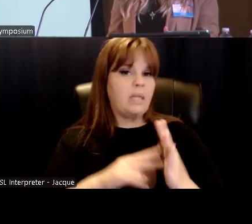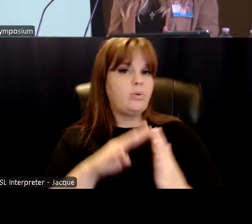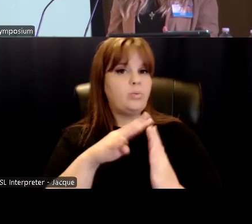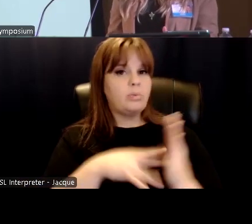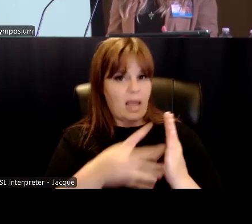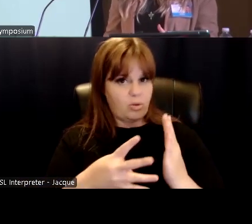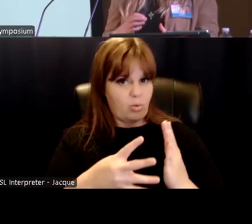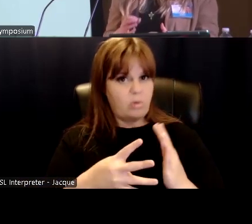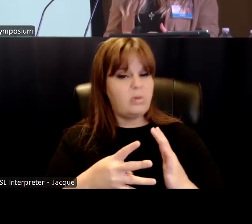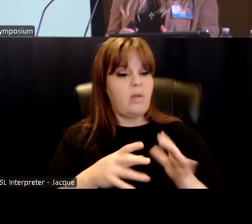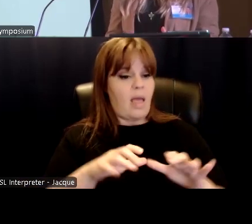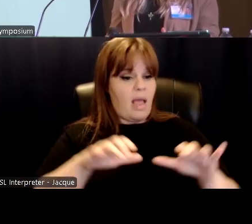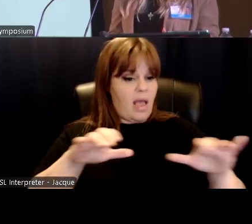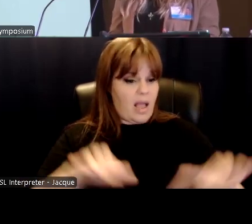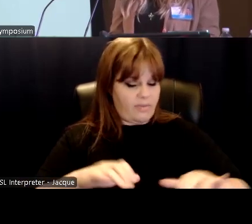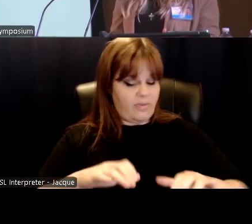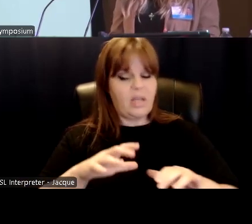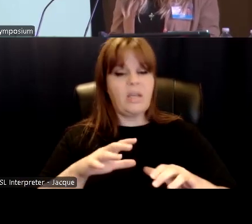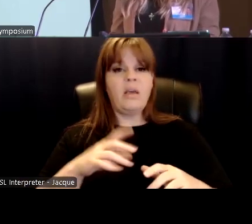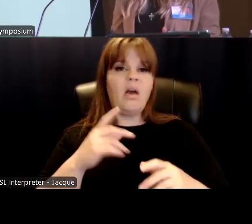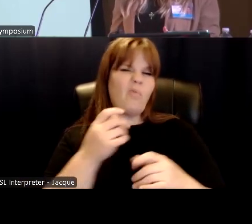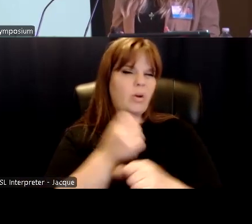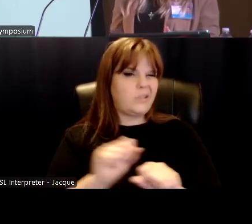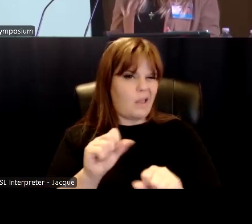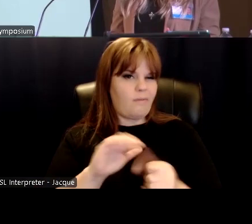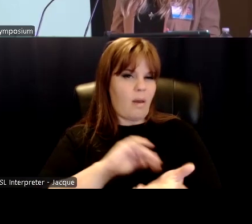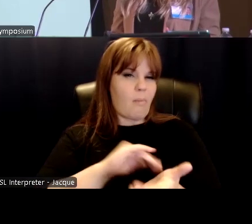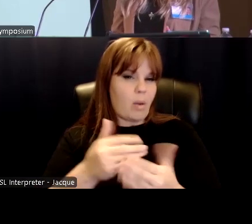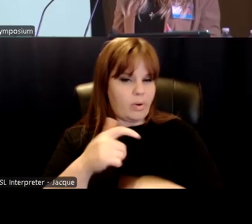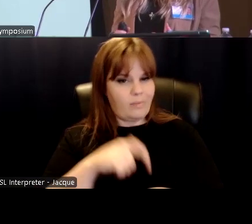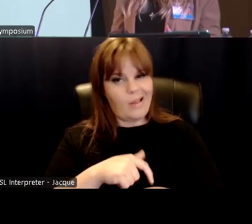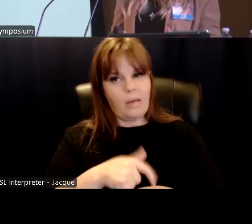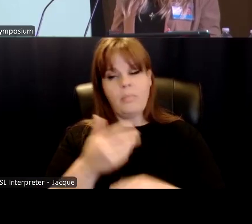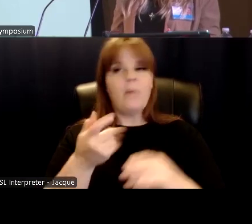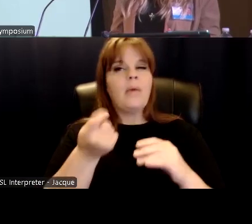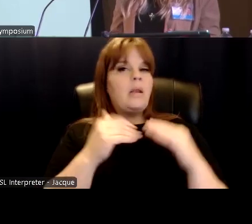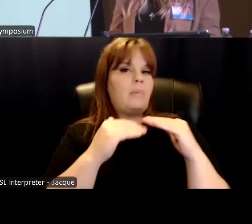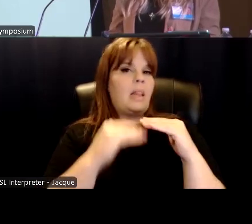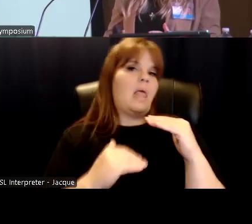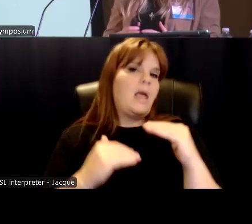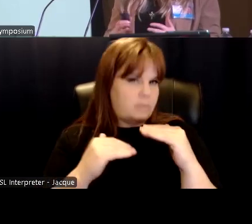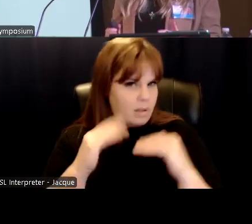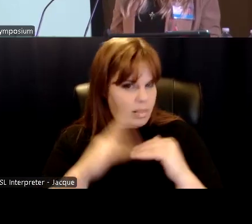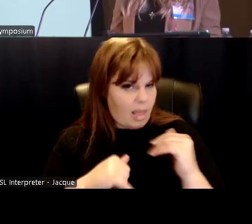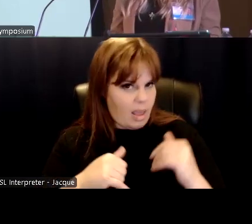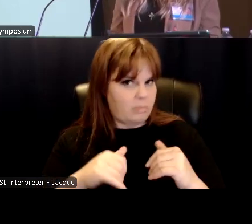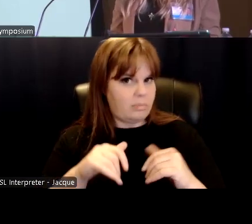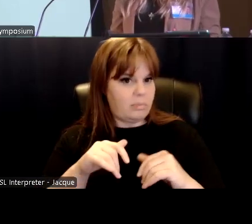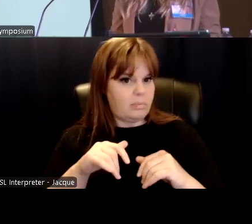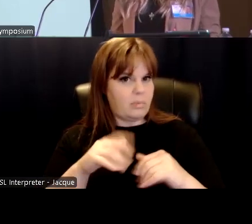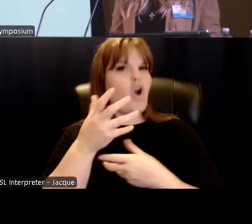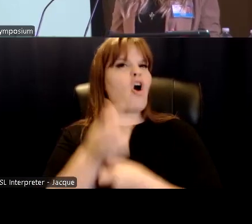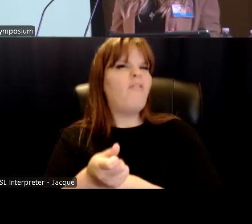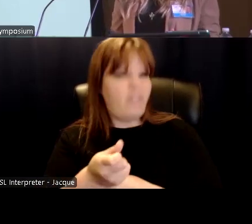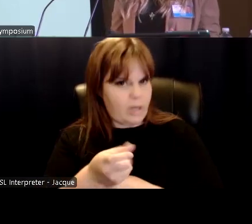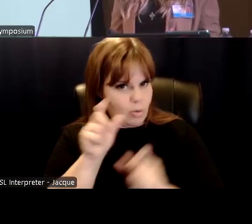and rest, where you do an activity for a safe amount of time, maybe slightly less than you are comfortable or confident that you'll be